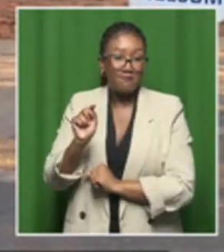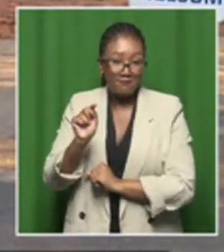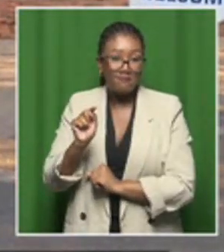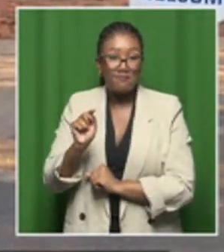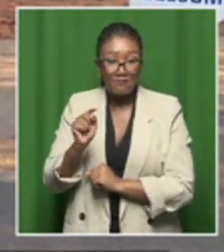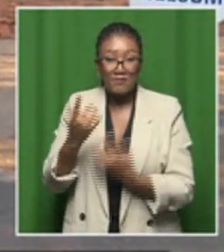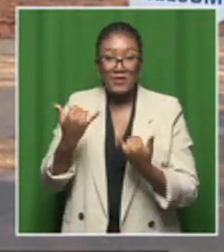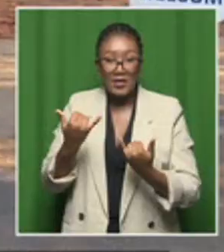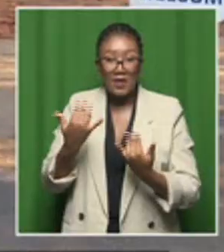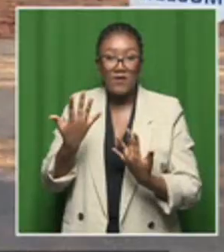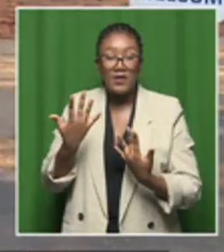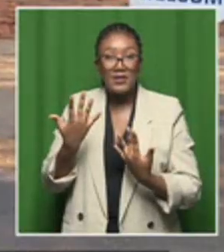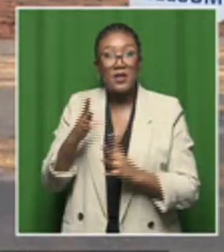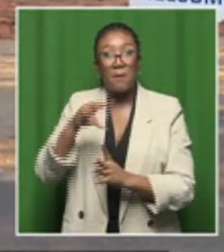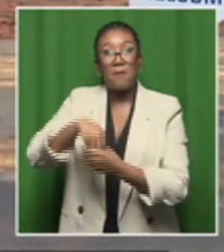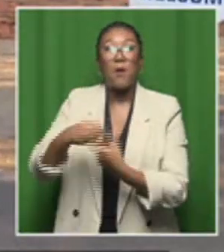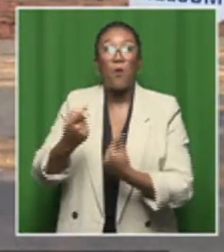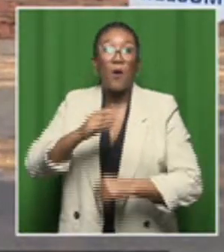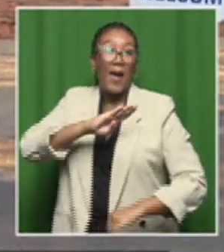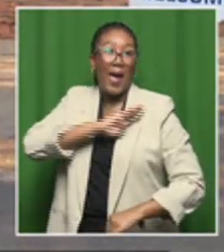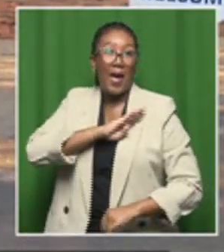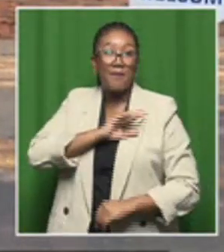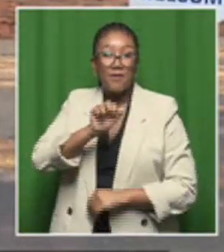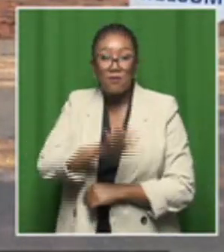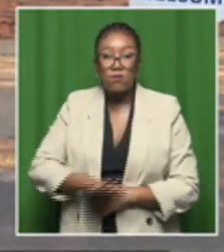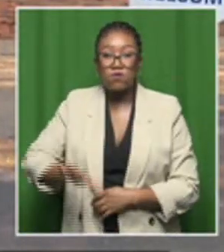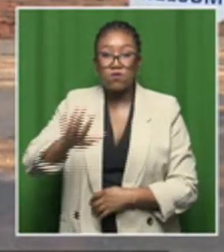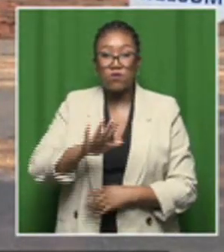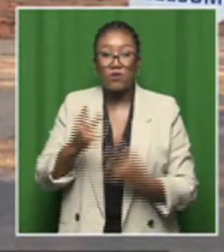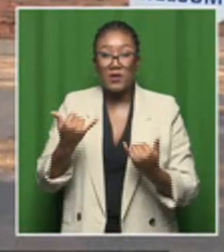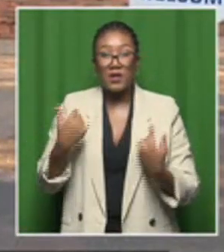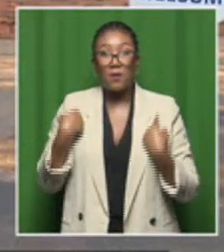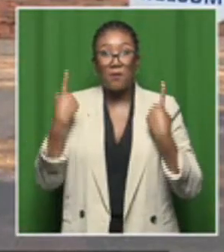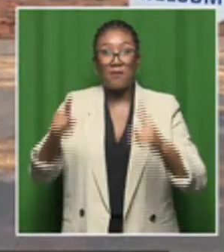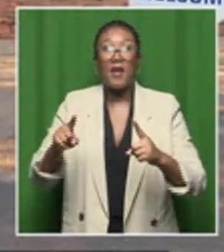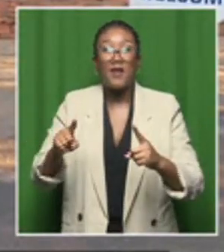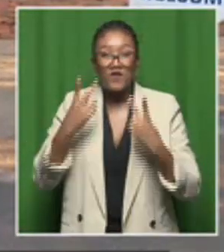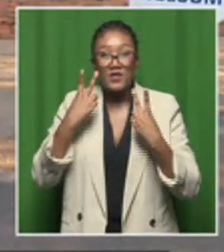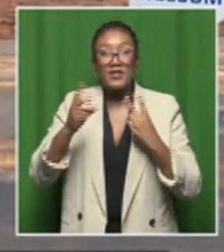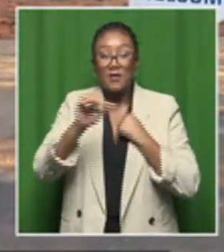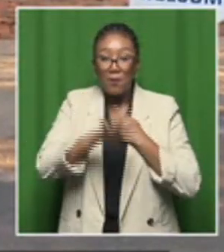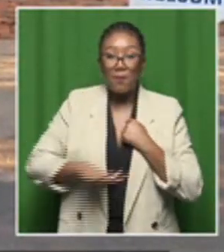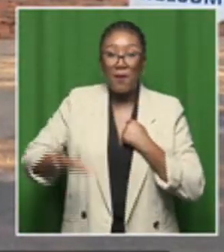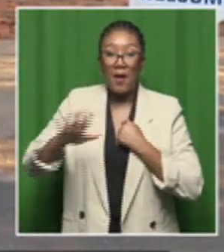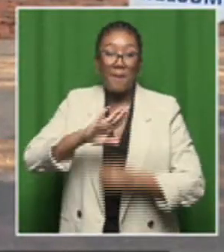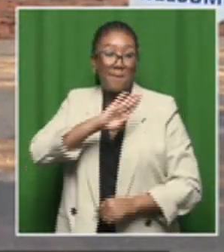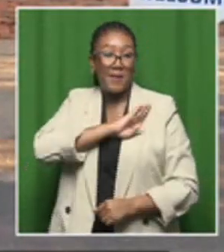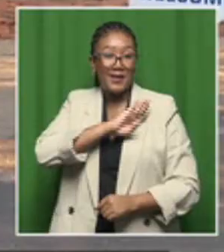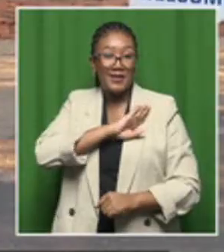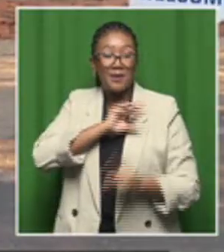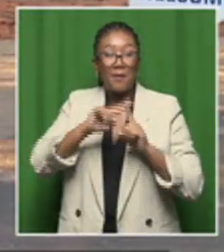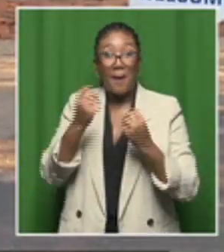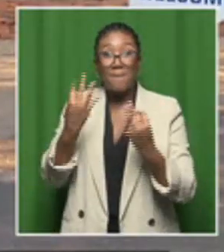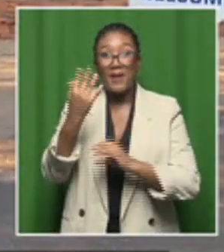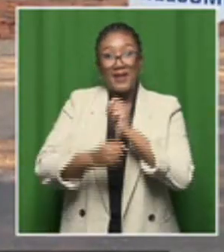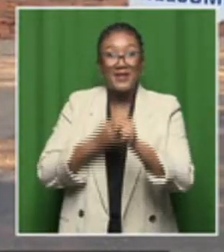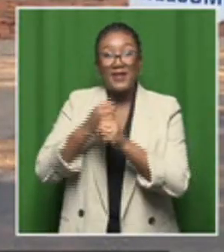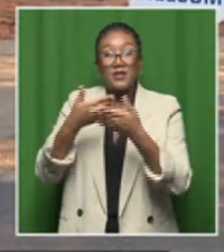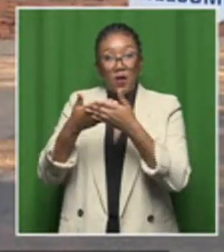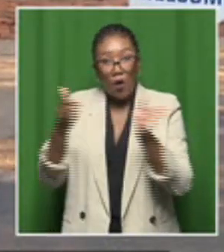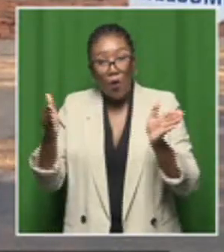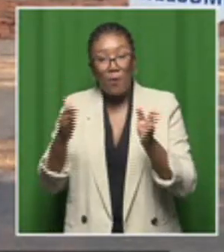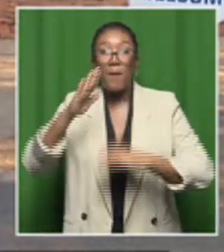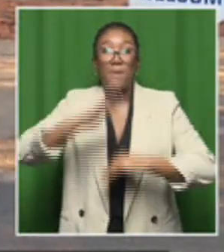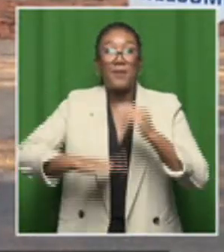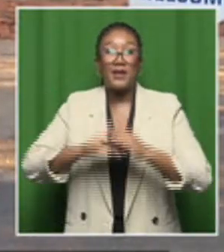part of the army base. So when you do come here, this is very much so the military area, but this was opened to the public many, many years ago, where